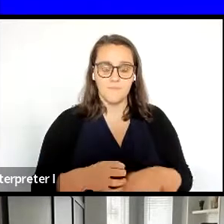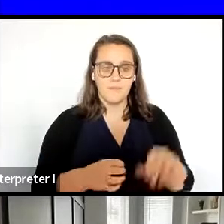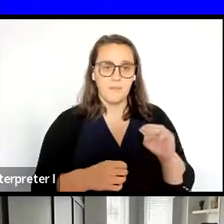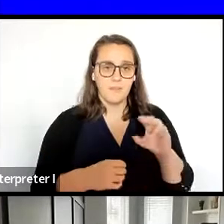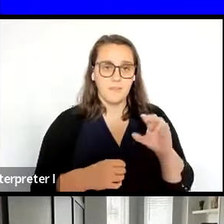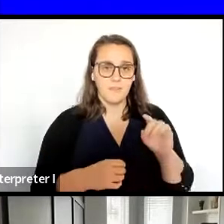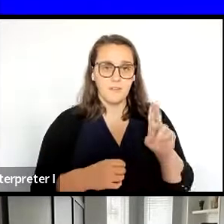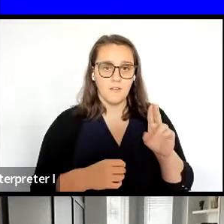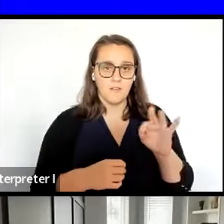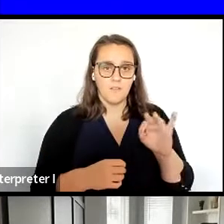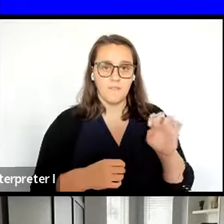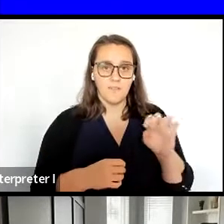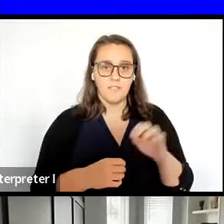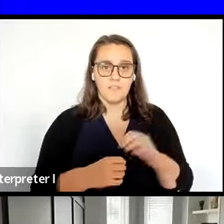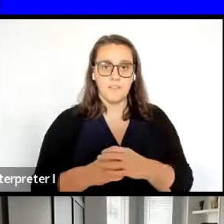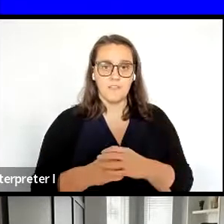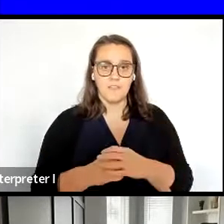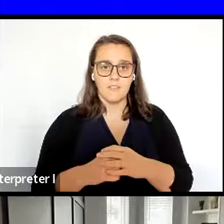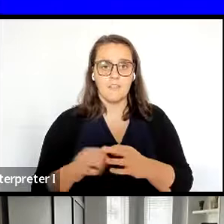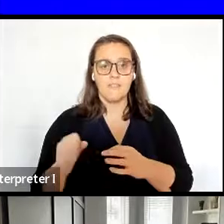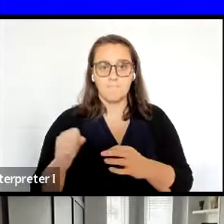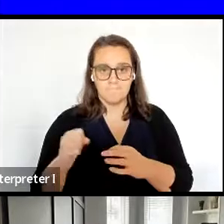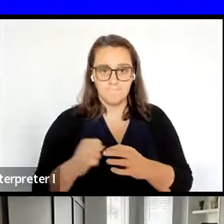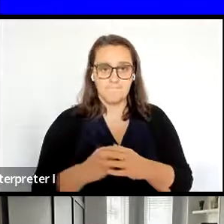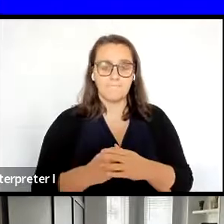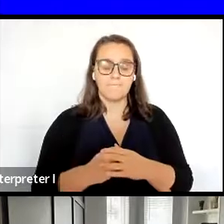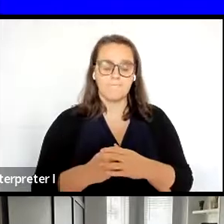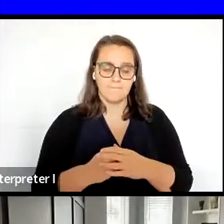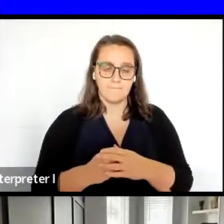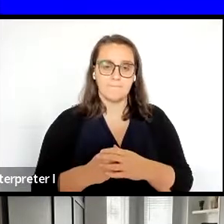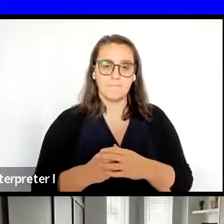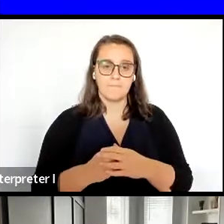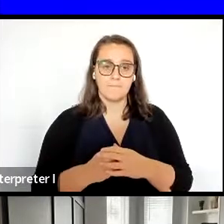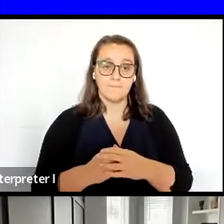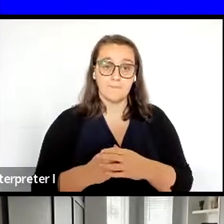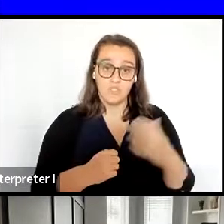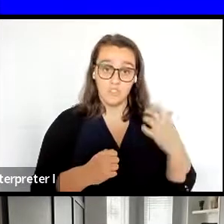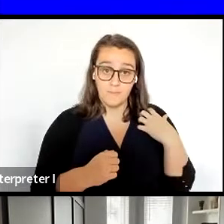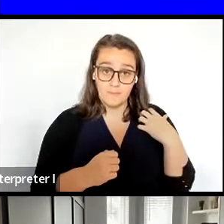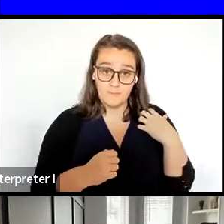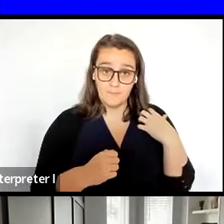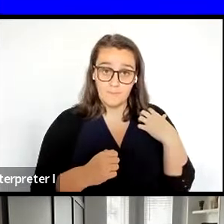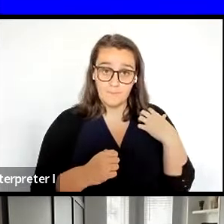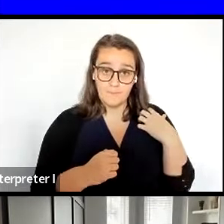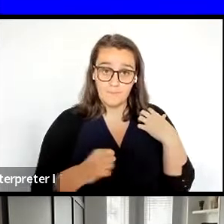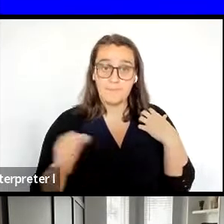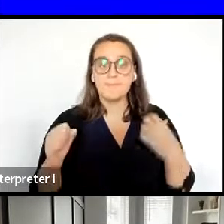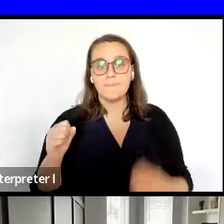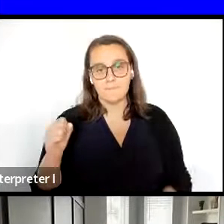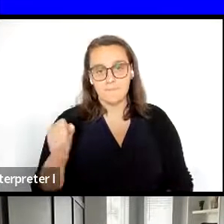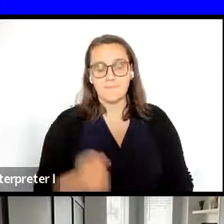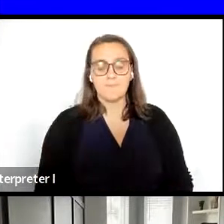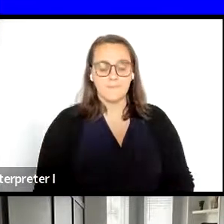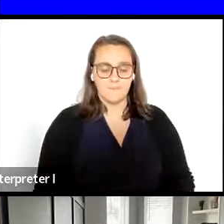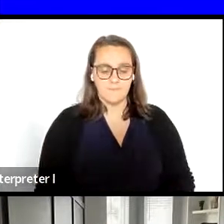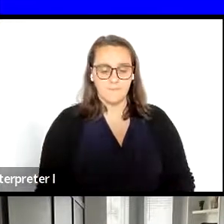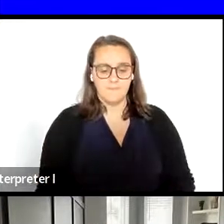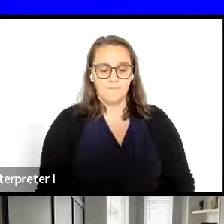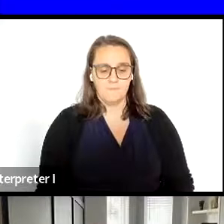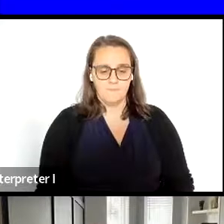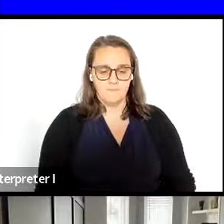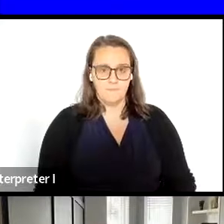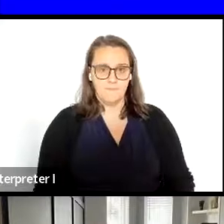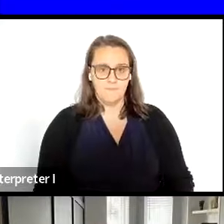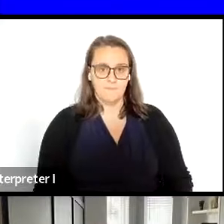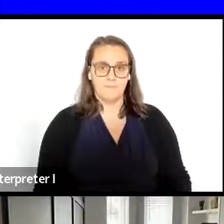McDuffie, Yes. Councilmember McDuffie votes yes. Chairman Mendelson, Yes. Chairman Mendelson votes yes.